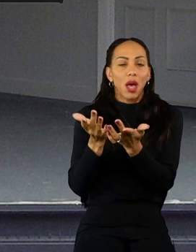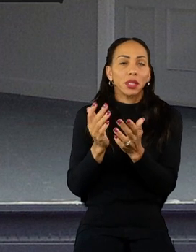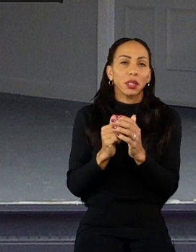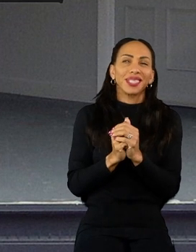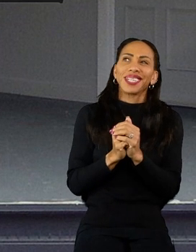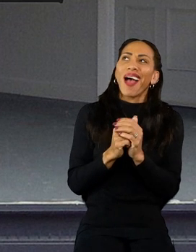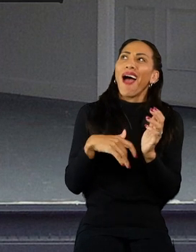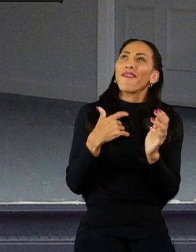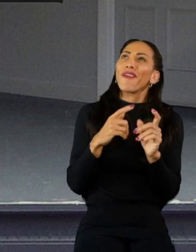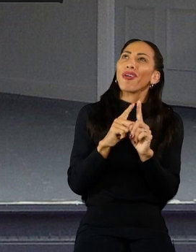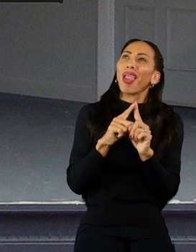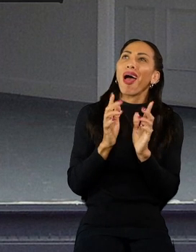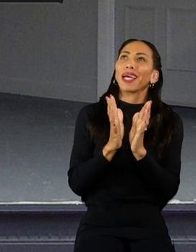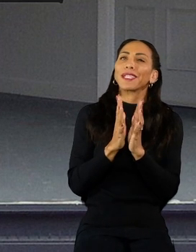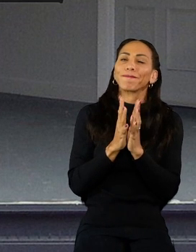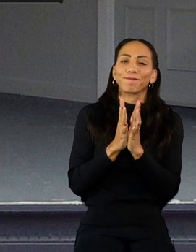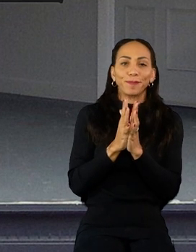a link to the website and stuff.